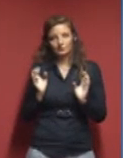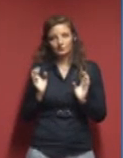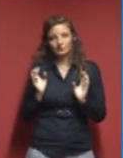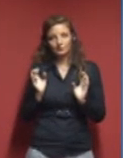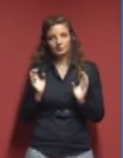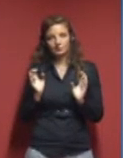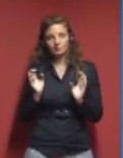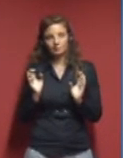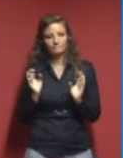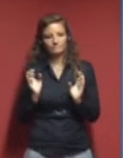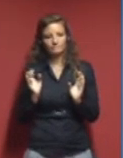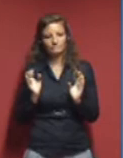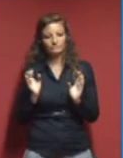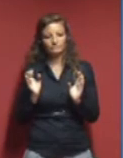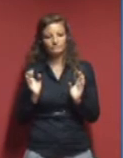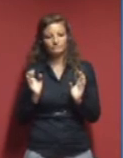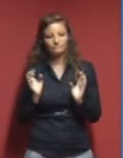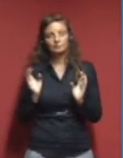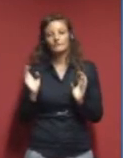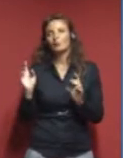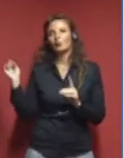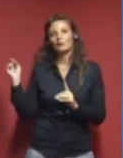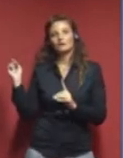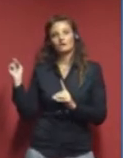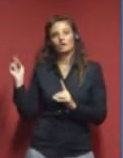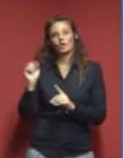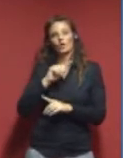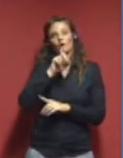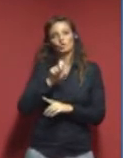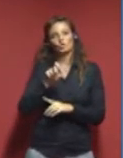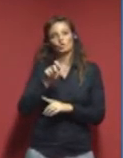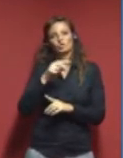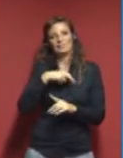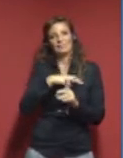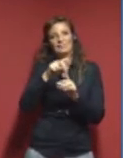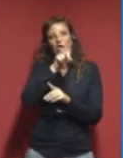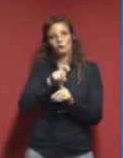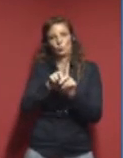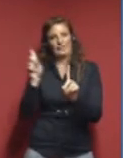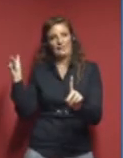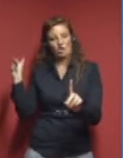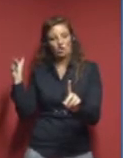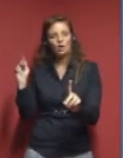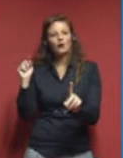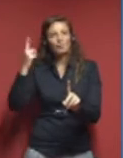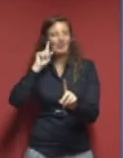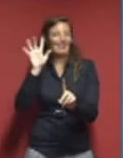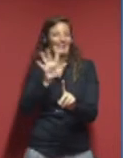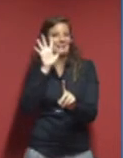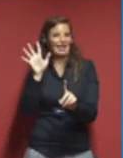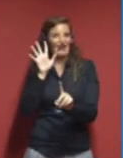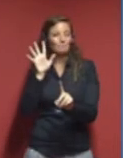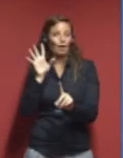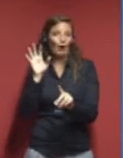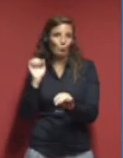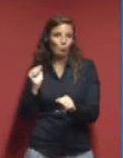This is ETH Zürich, which is notable because it's an example that you can scale up the size of the laser cutter. This one is bigger